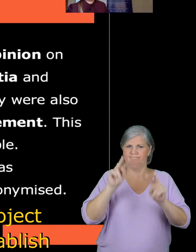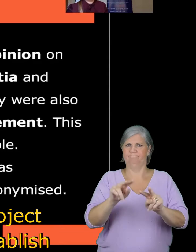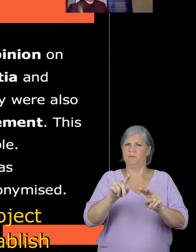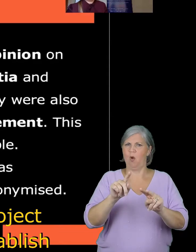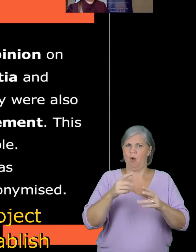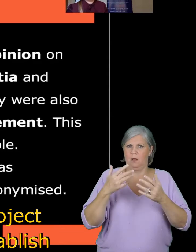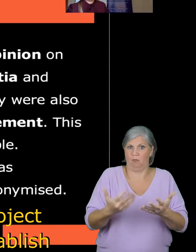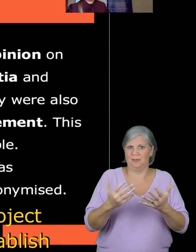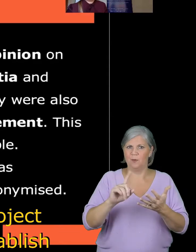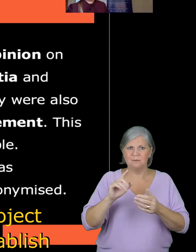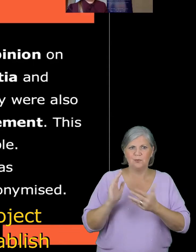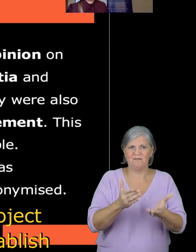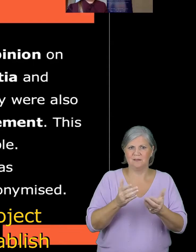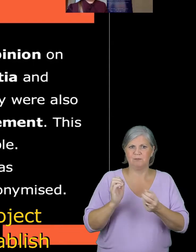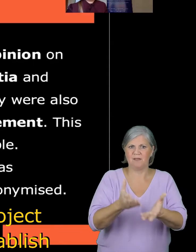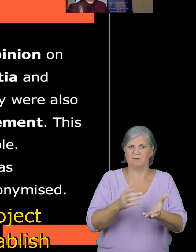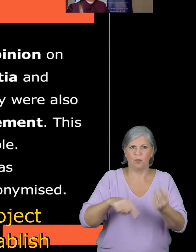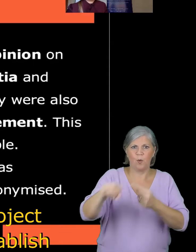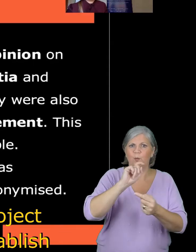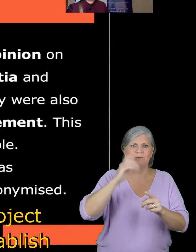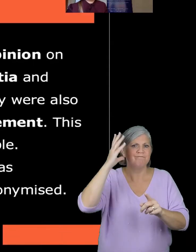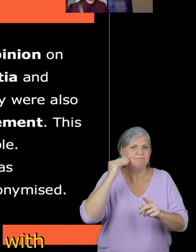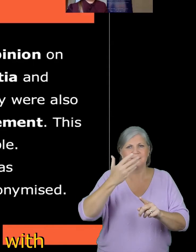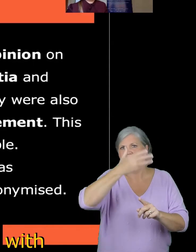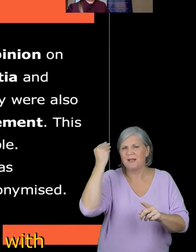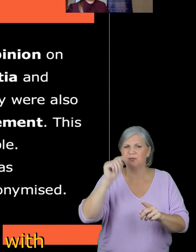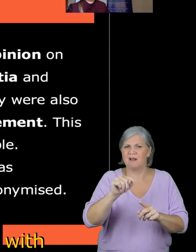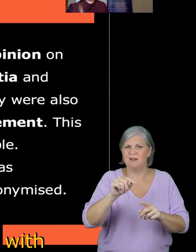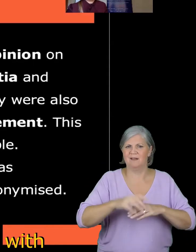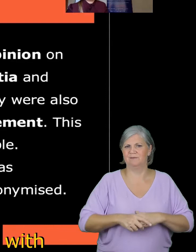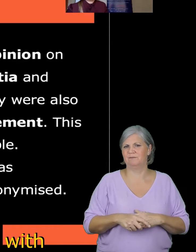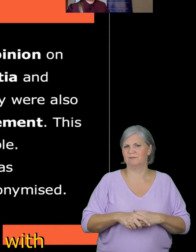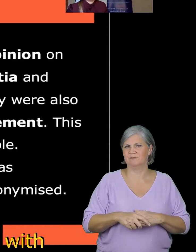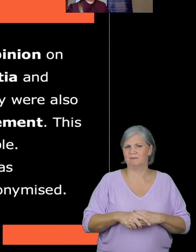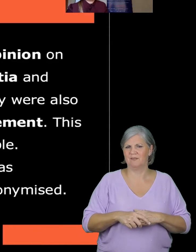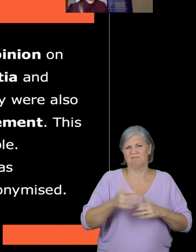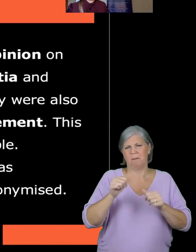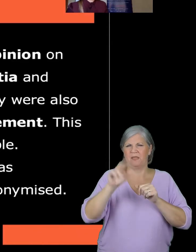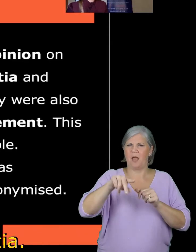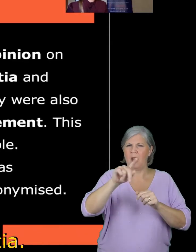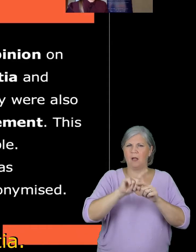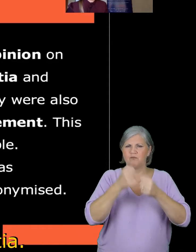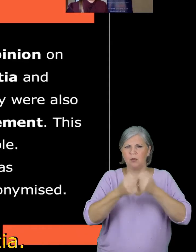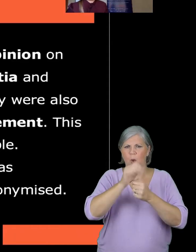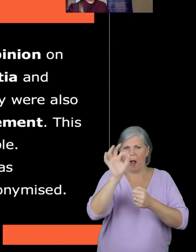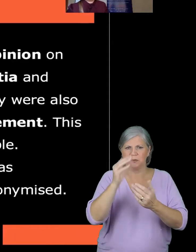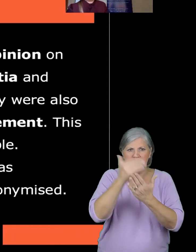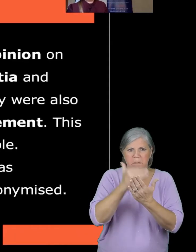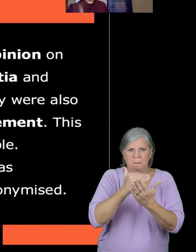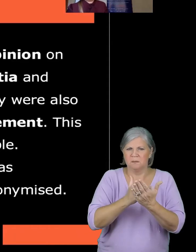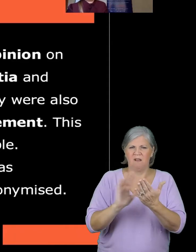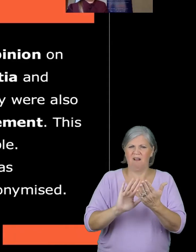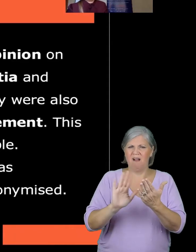additional project aim. That aim being to establish perception of current service provision for those with hearing loss and